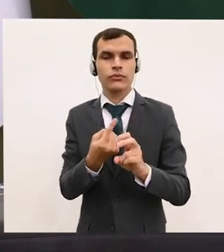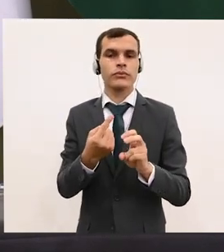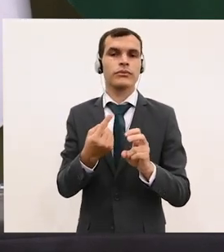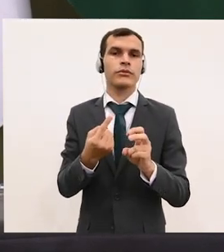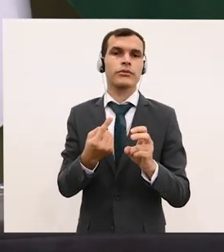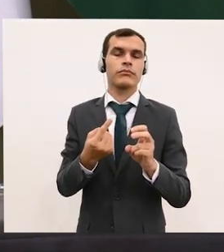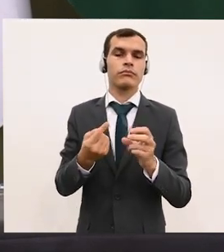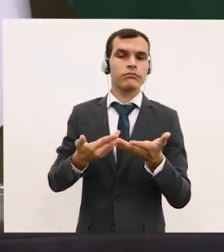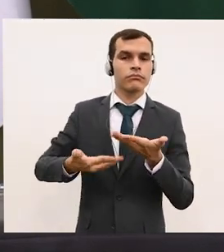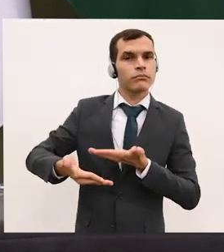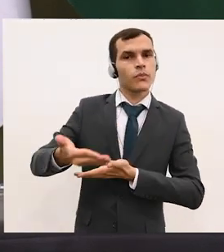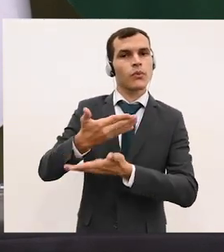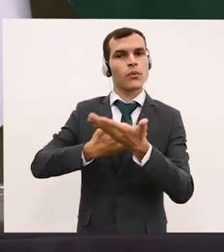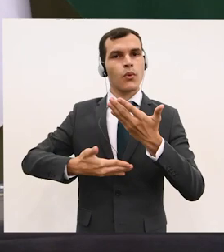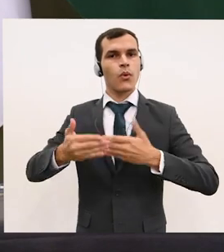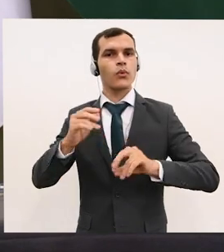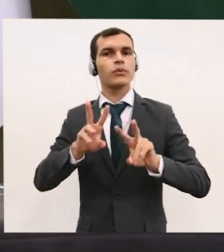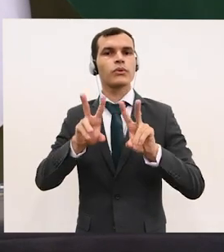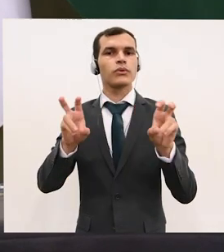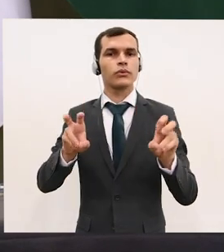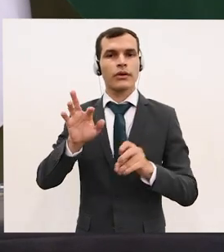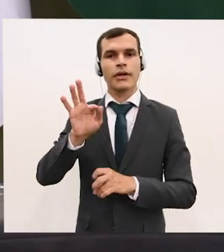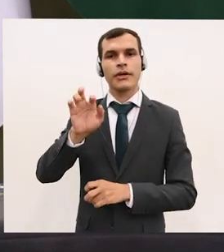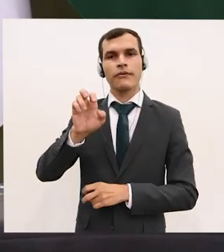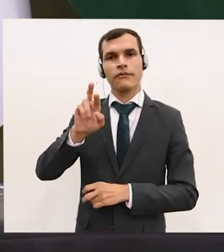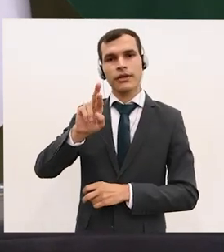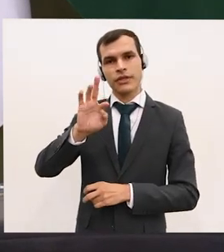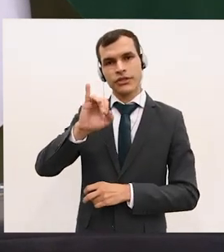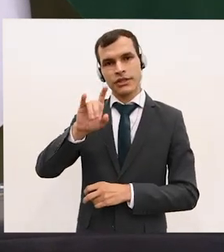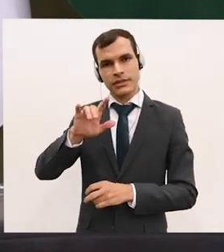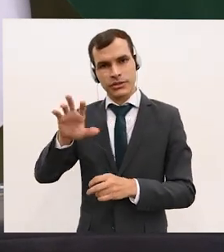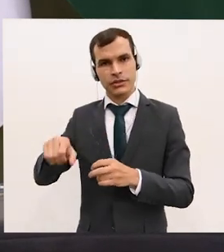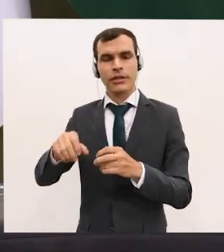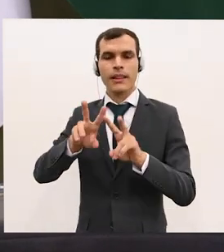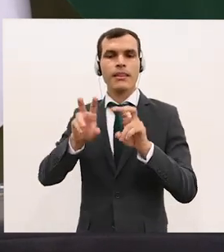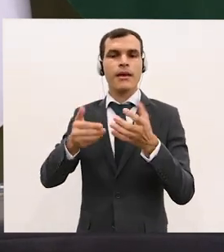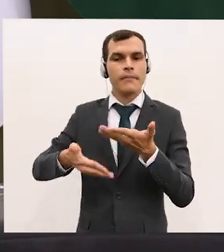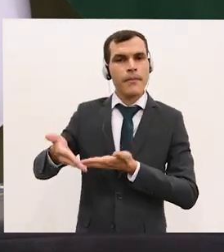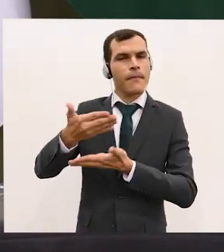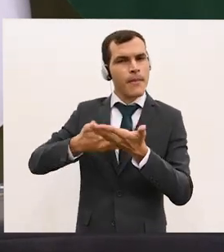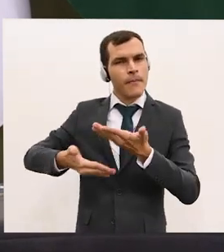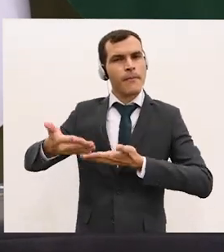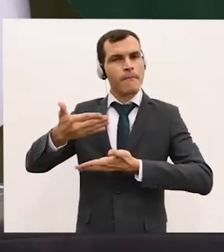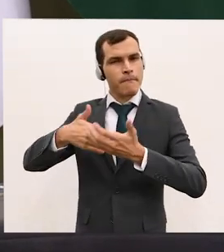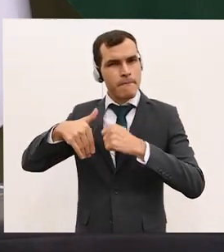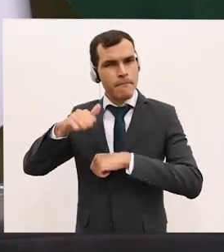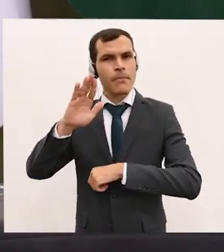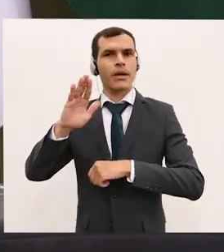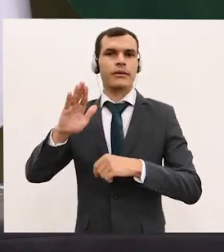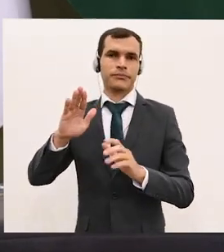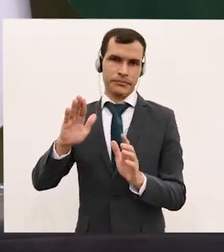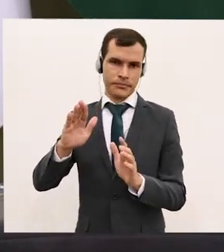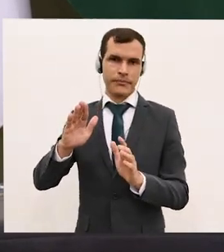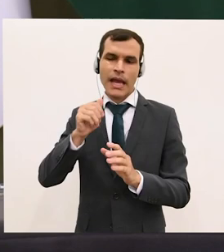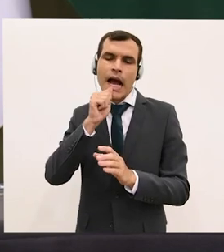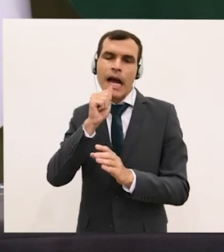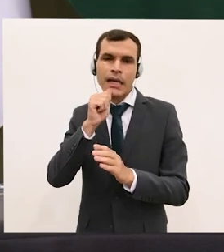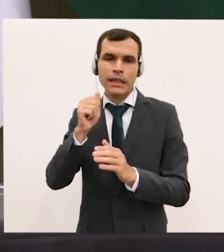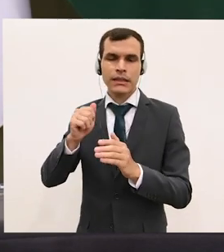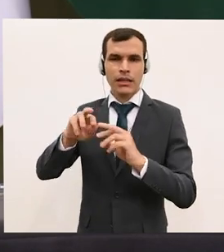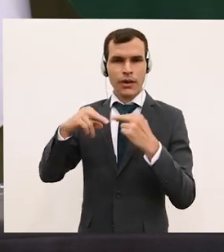discussed more broadly even before, at our ministerial, but even before that, to see if there could be a way